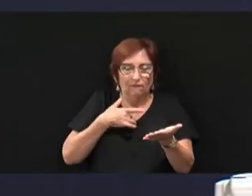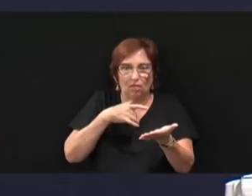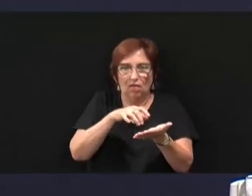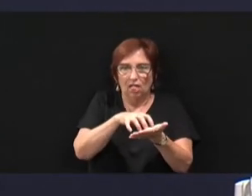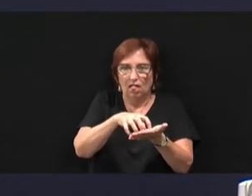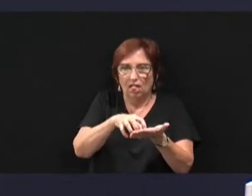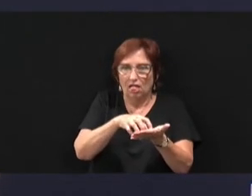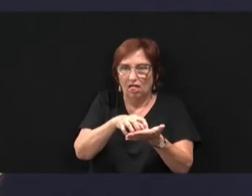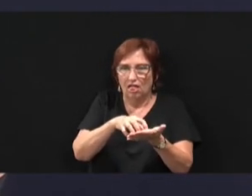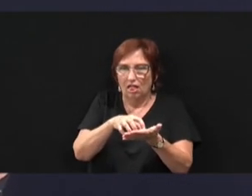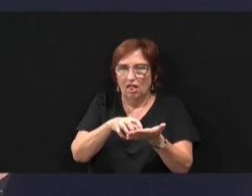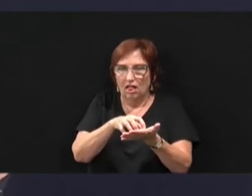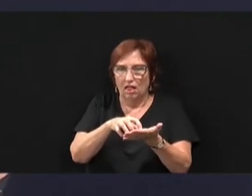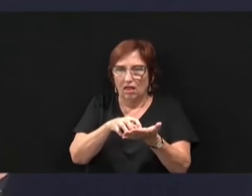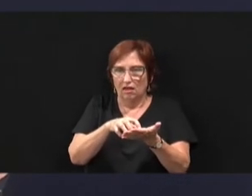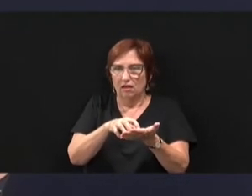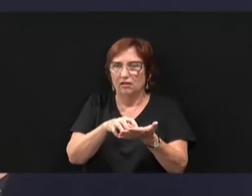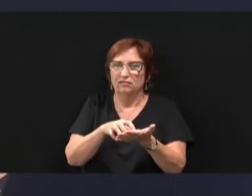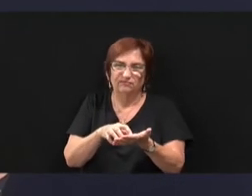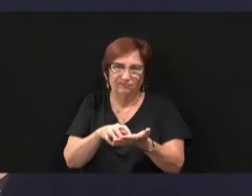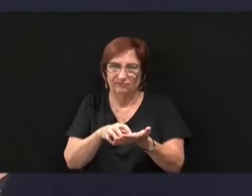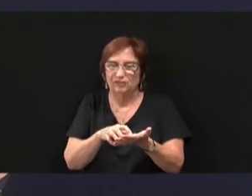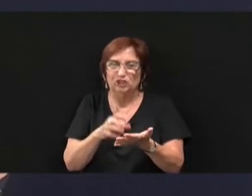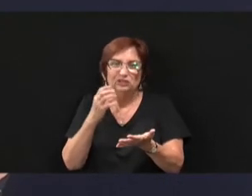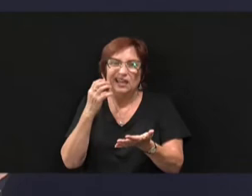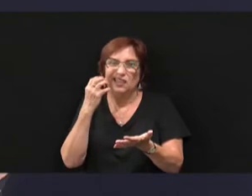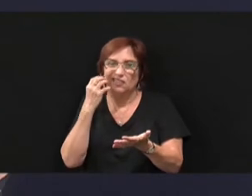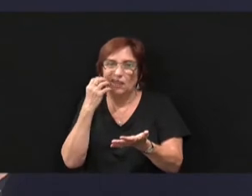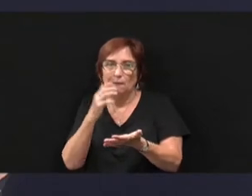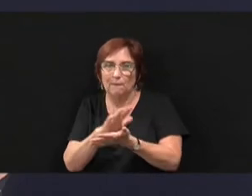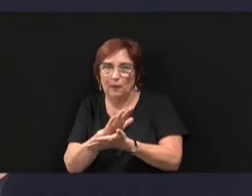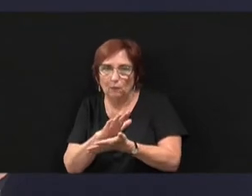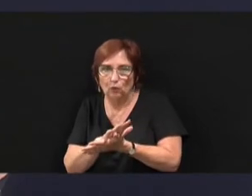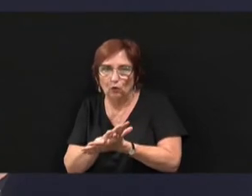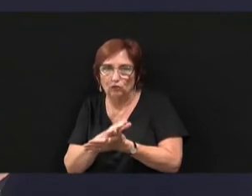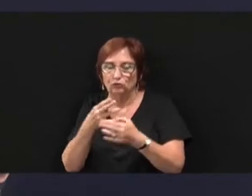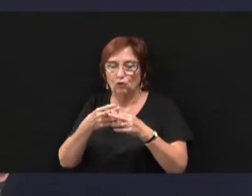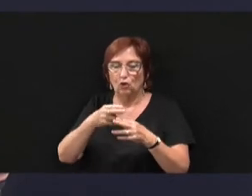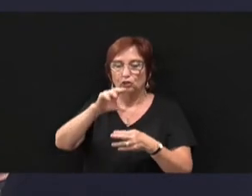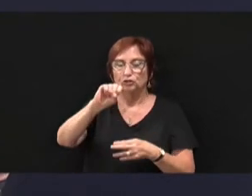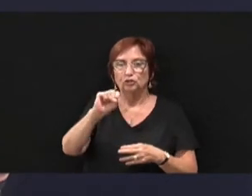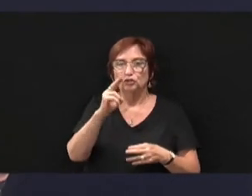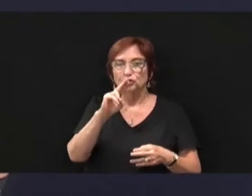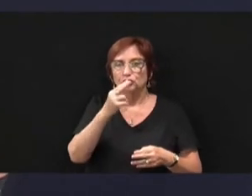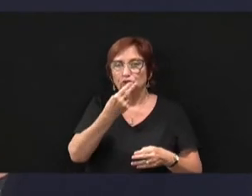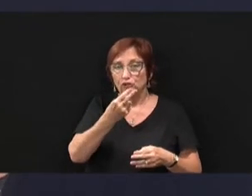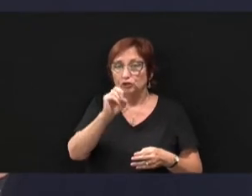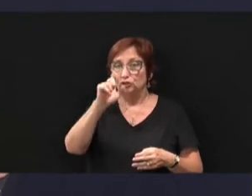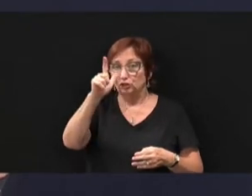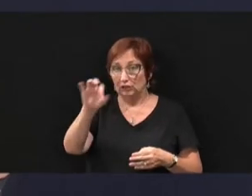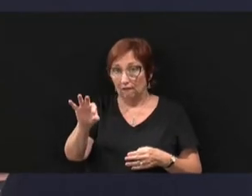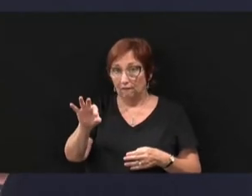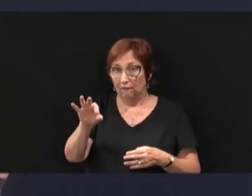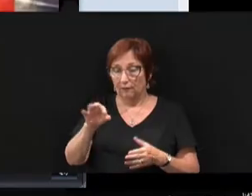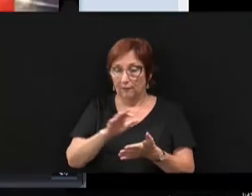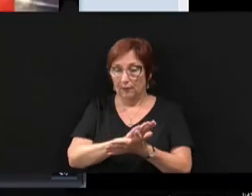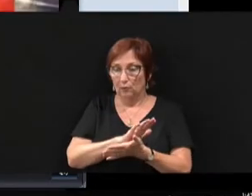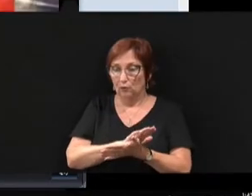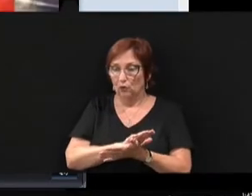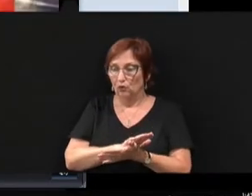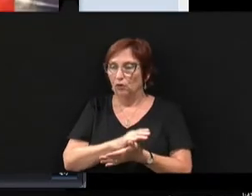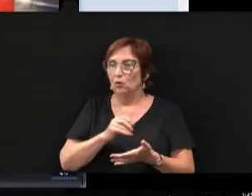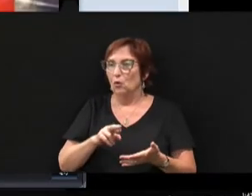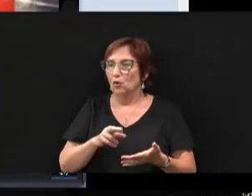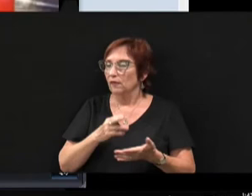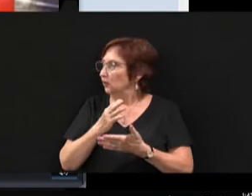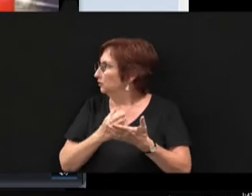which is nice for all kids to have one of those. There's also gel bag images or gel bags that